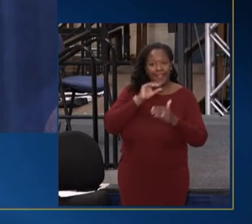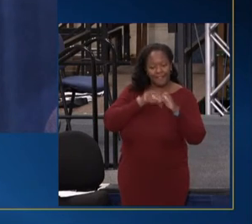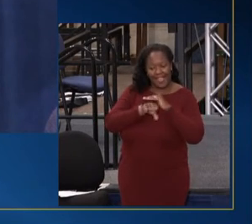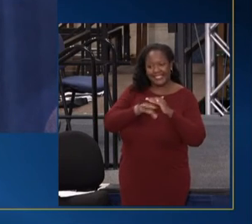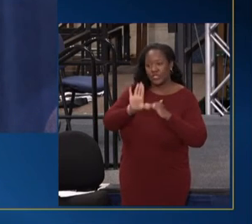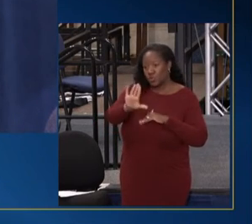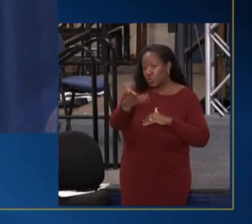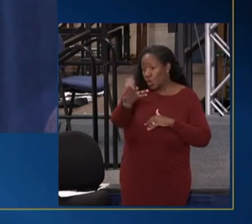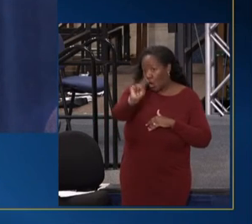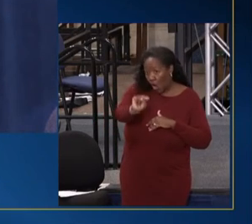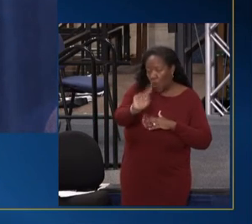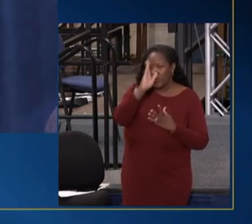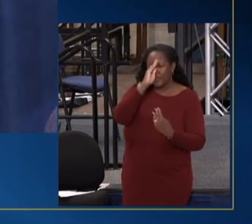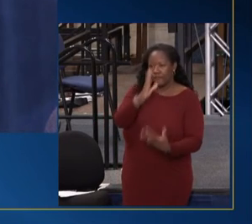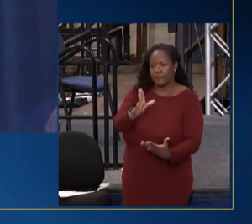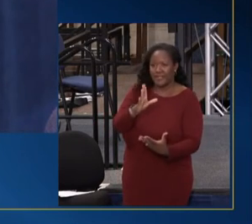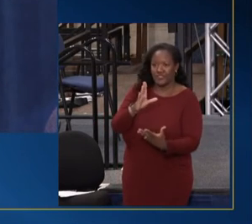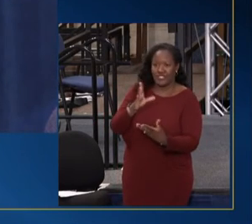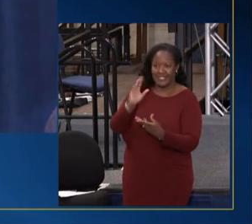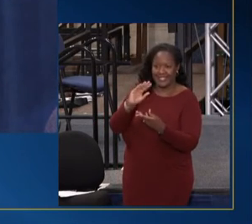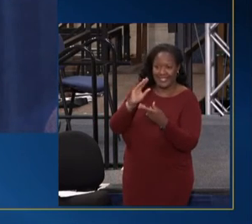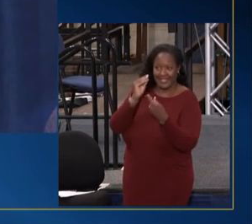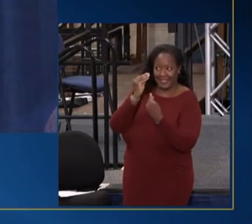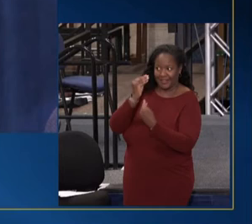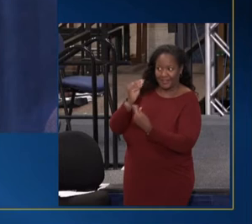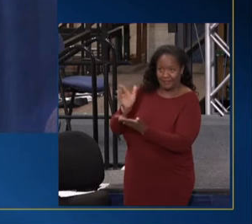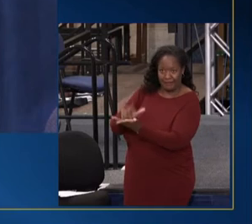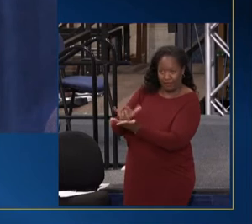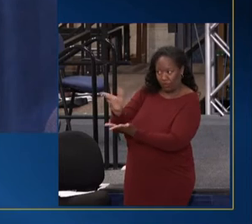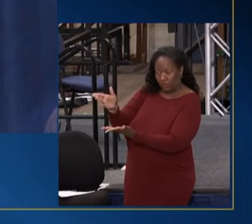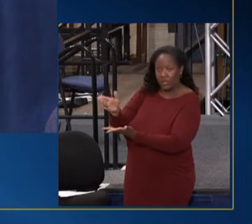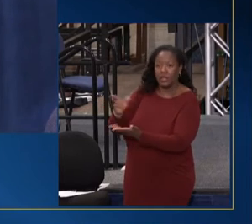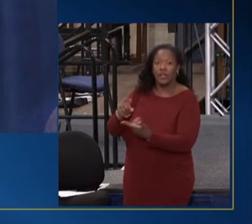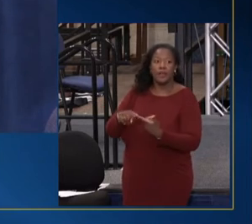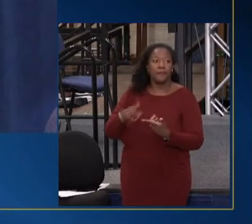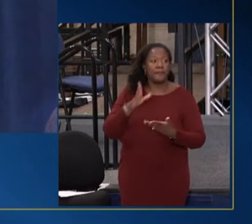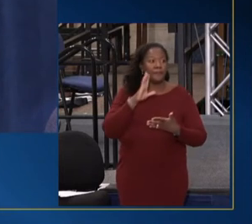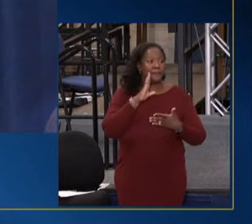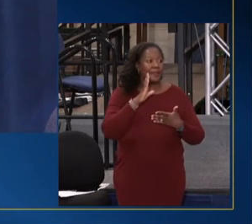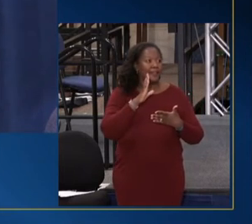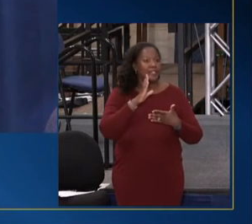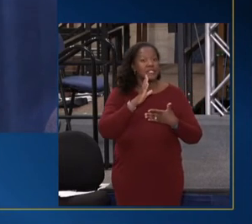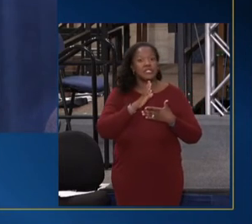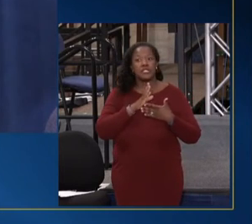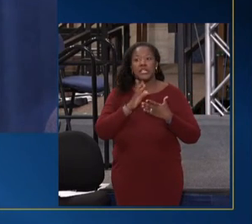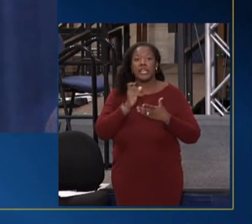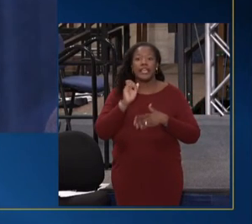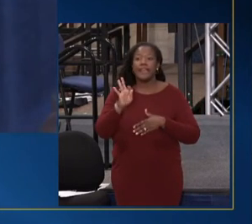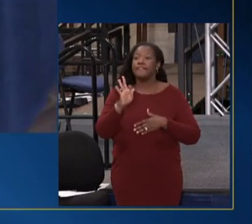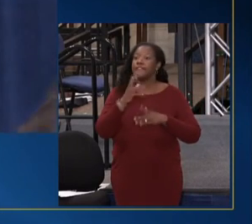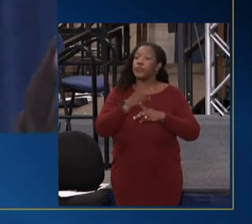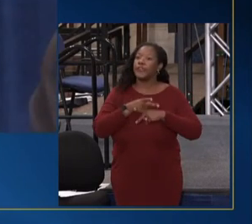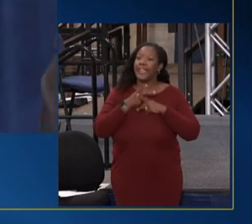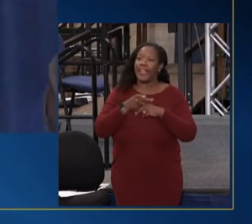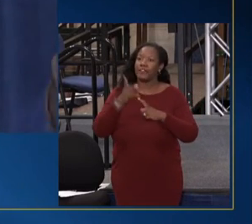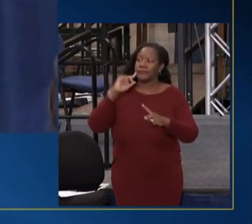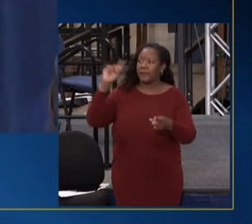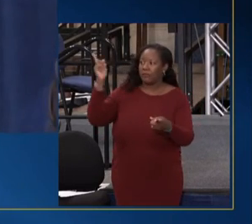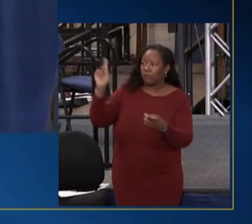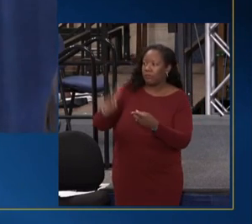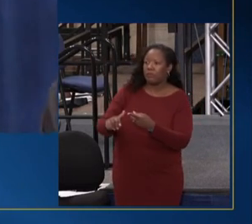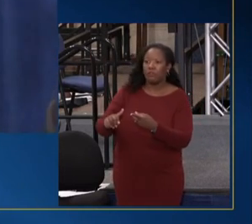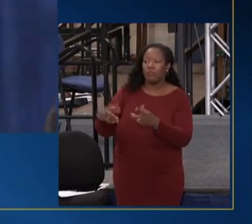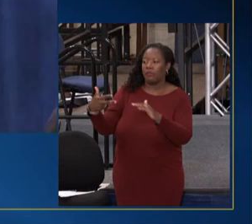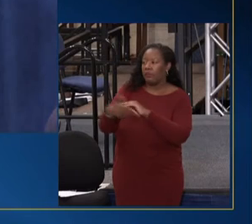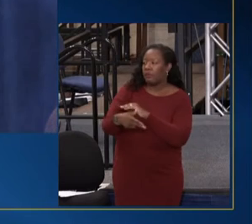and data. You have that right. In these situations where care is being tapered off or care is being restricted, it shouldn't be the case that you're